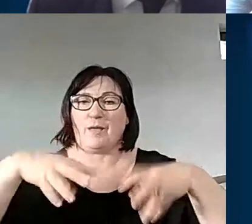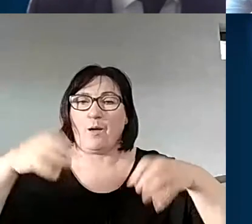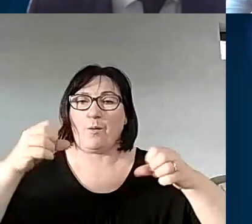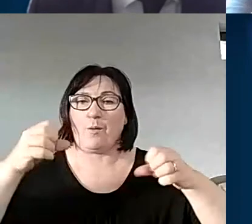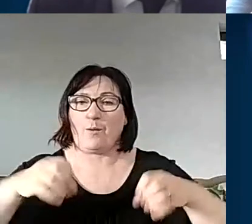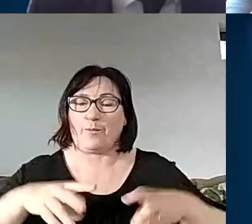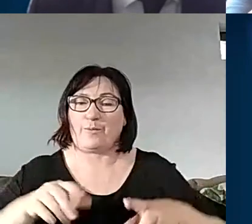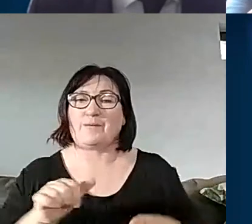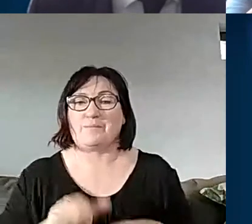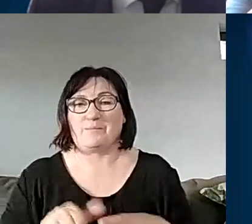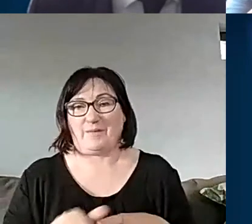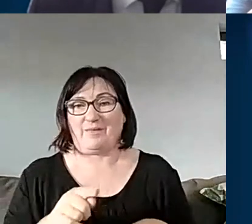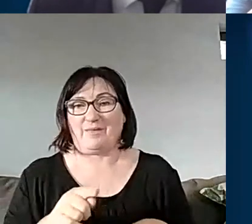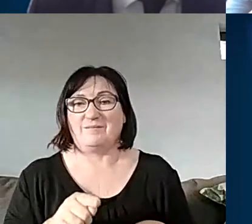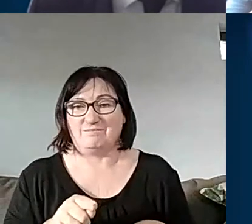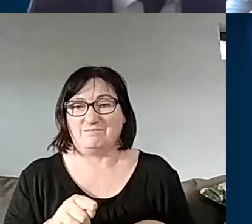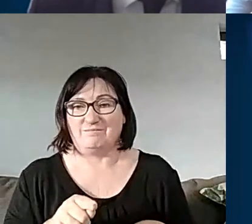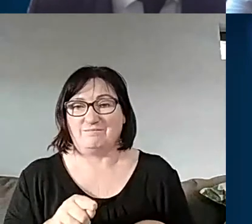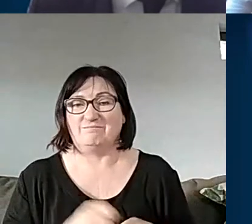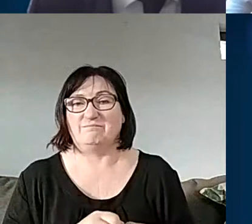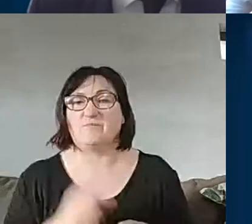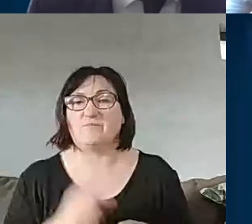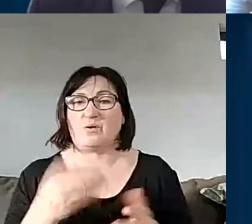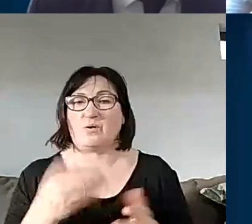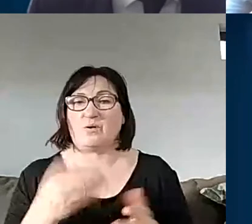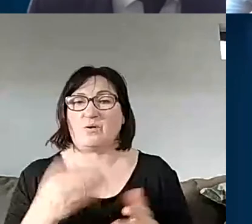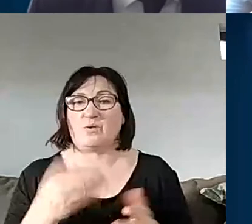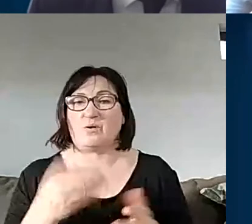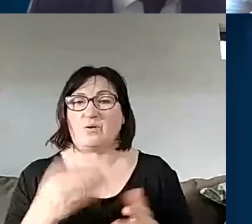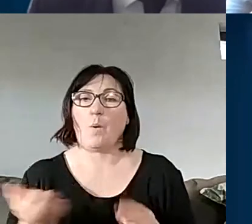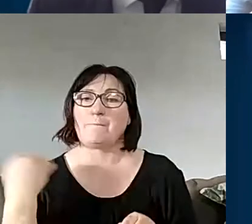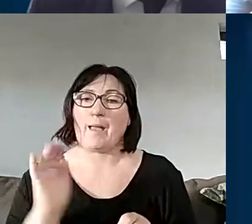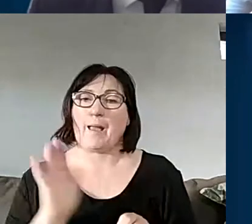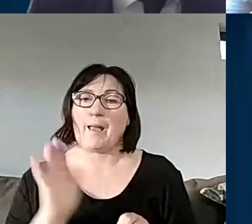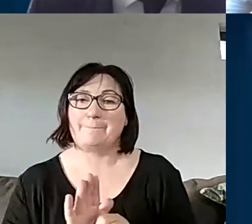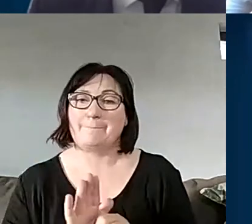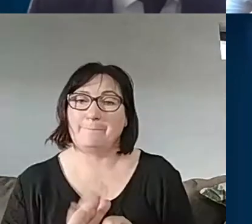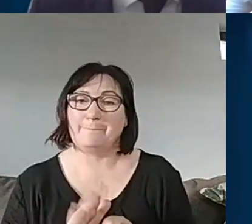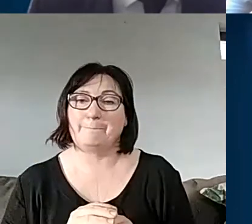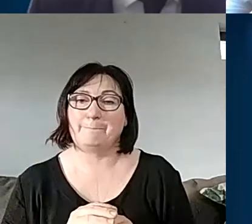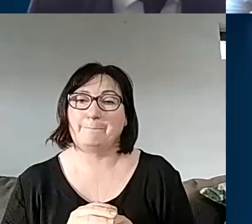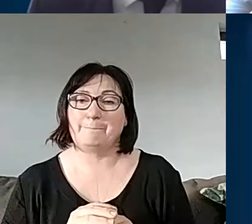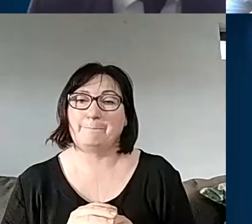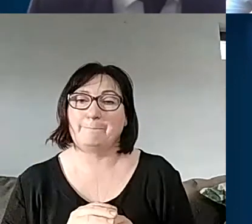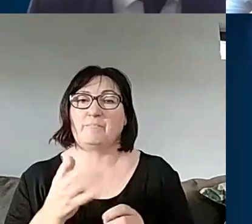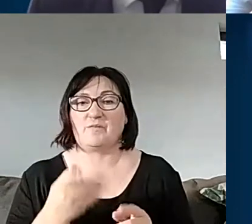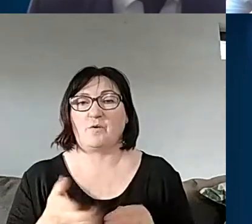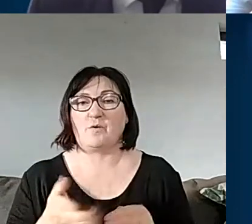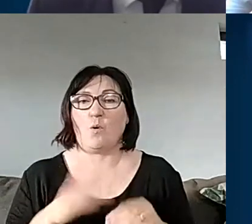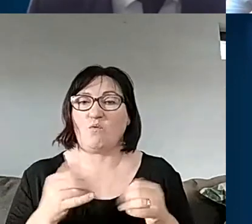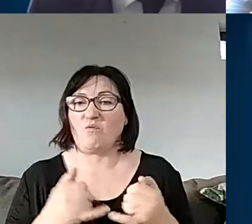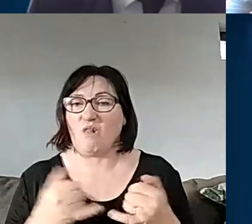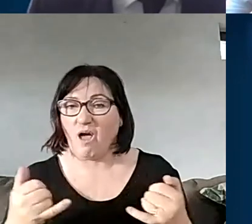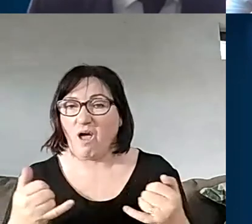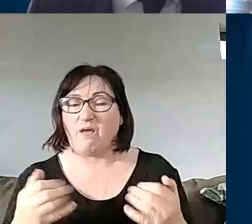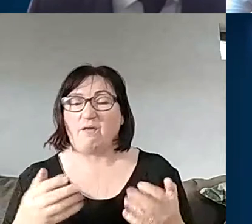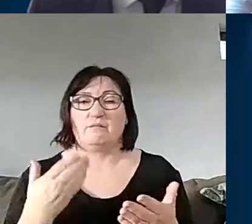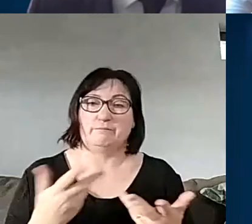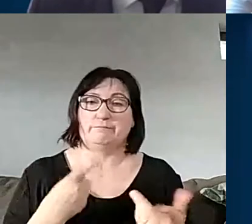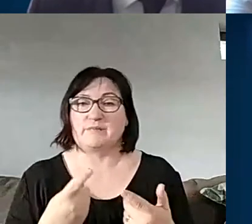to do a backup if you go offline, because obviously if you're not offline, EasyFile detects there's an update and it tells you there's an